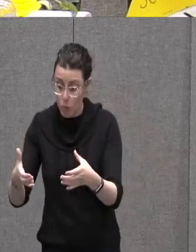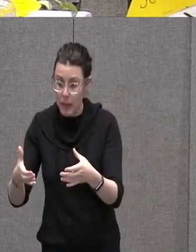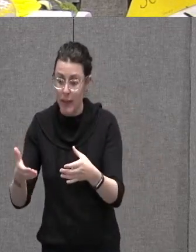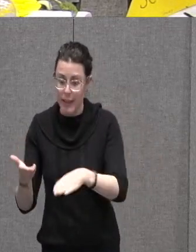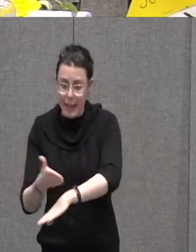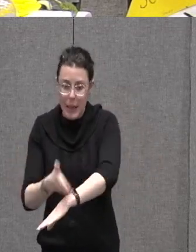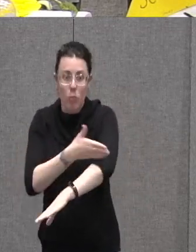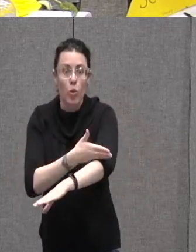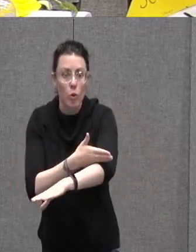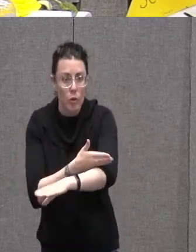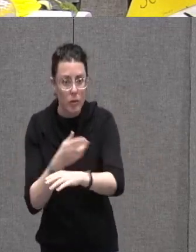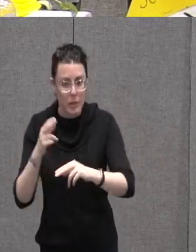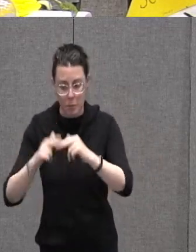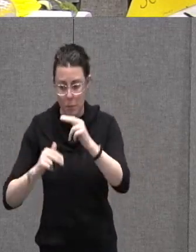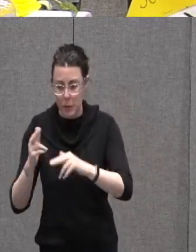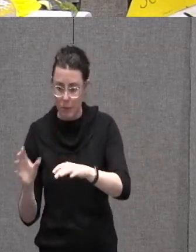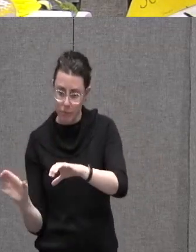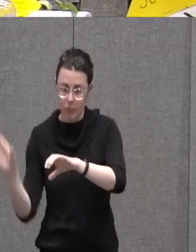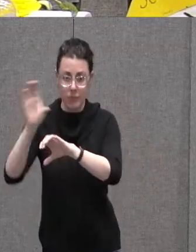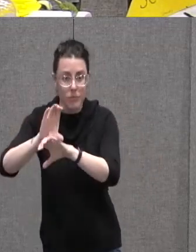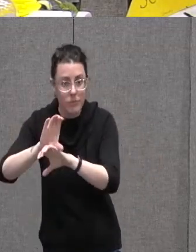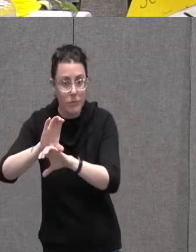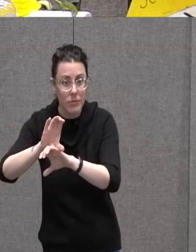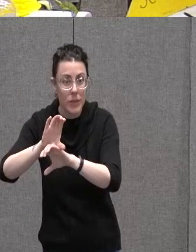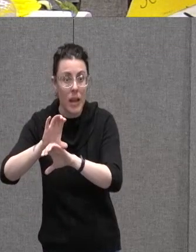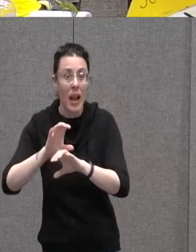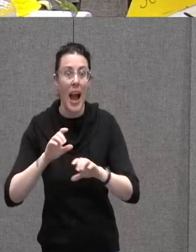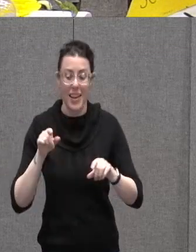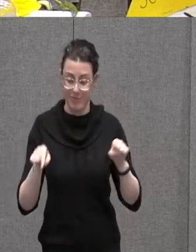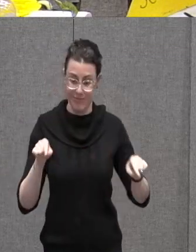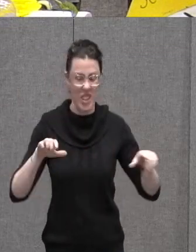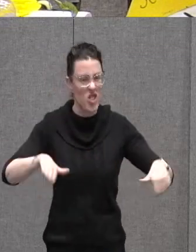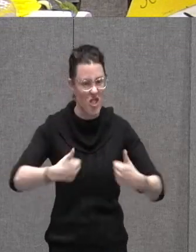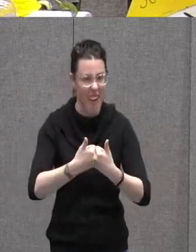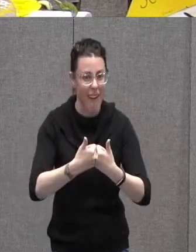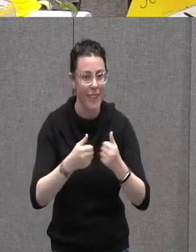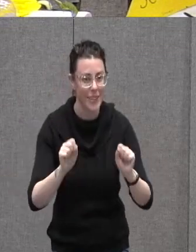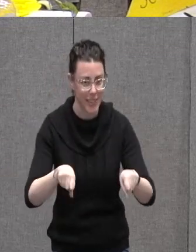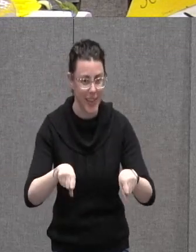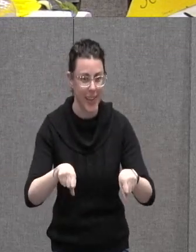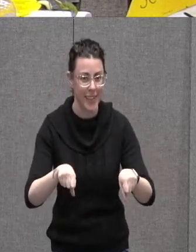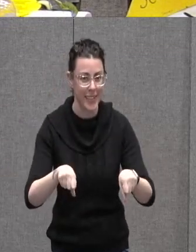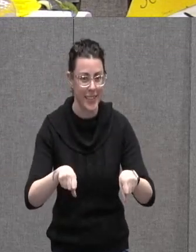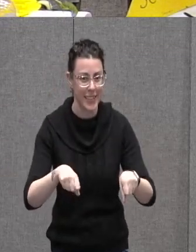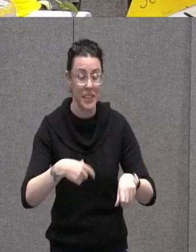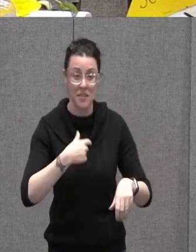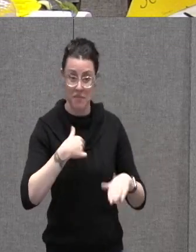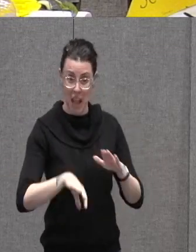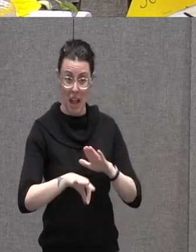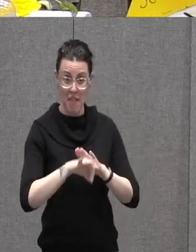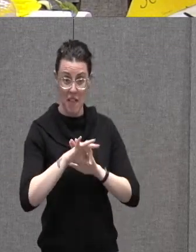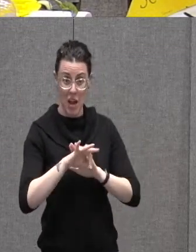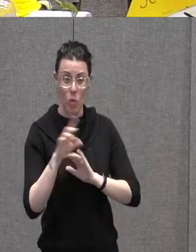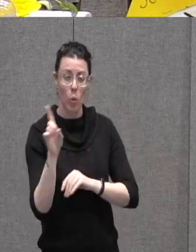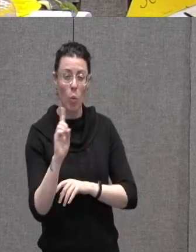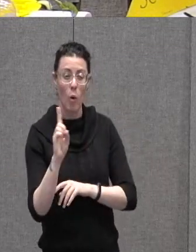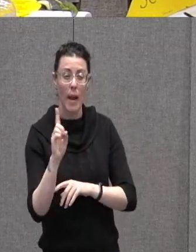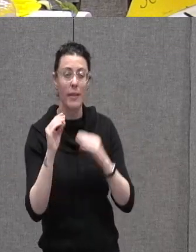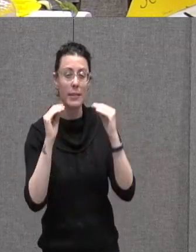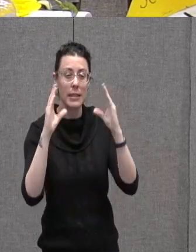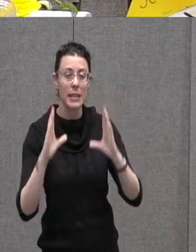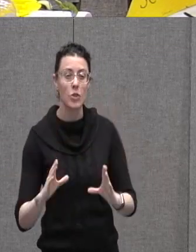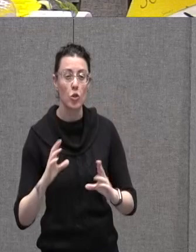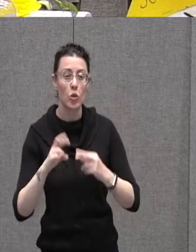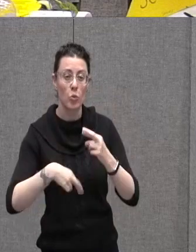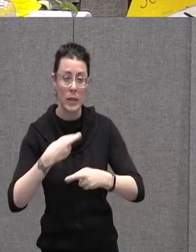together, or you challenge each other. And another example, I found this in the teacher recycle area. So this must be from